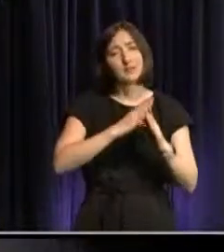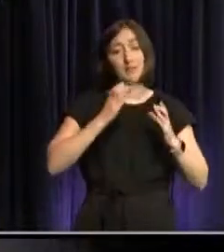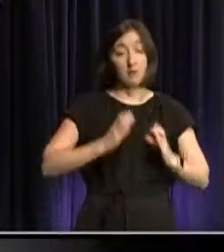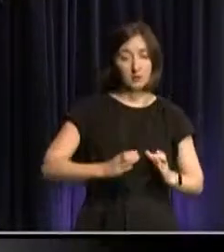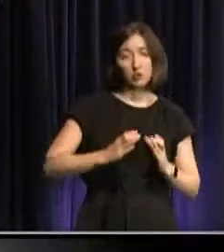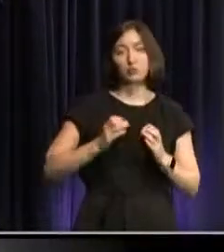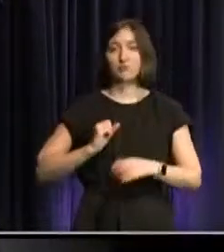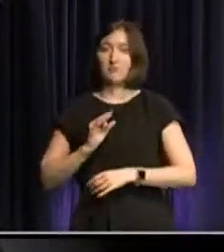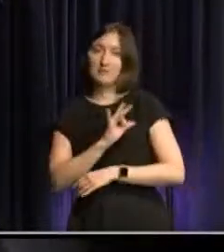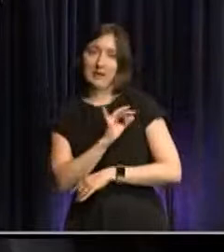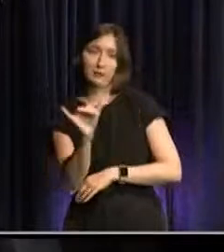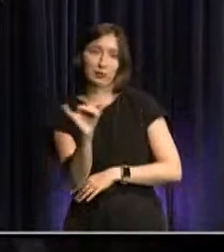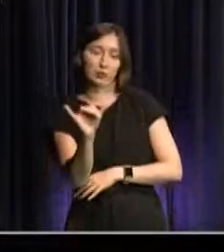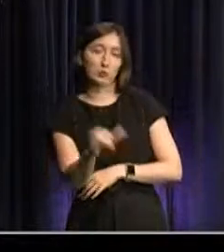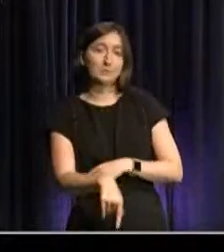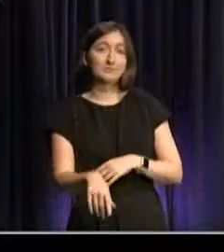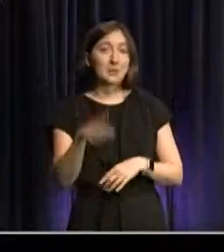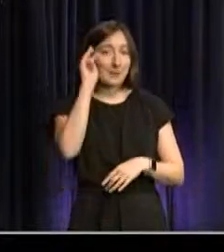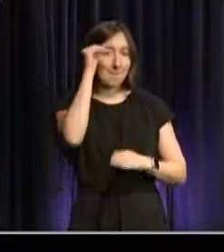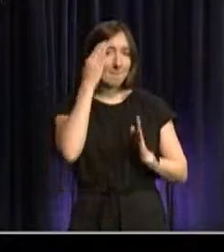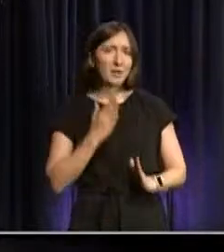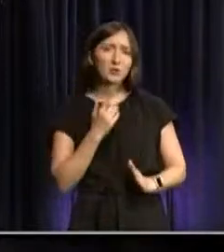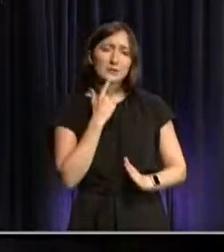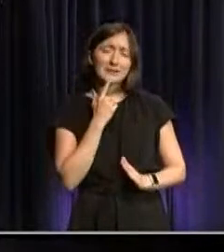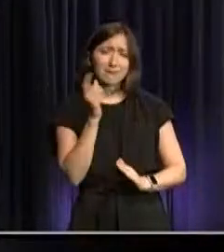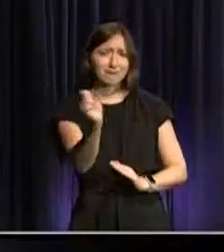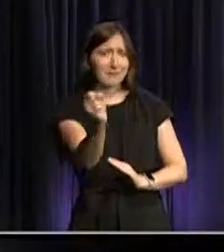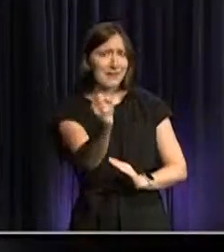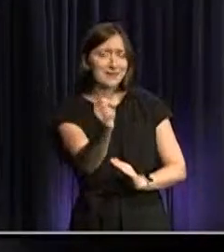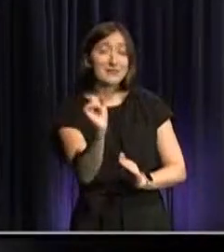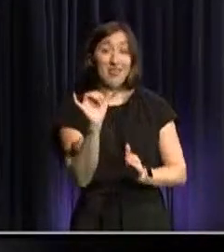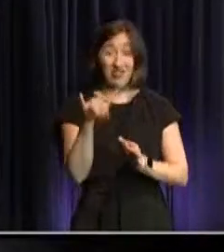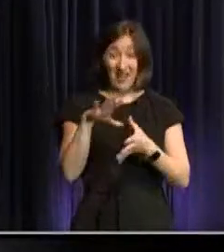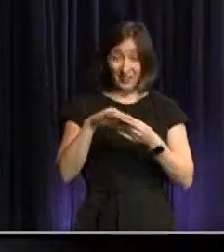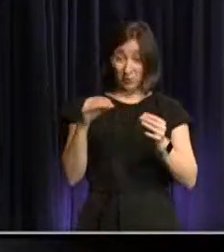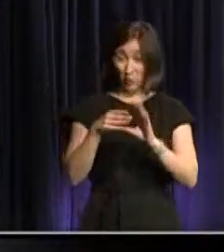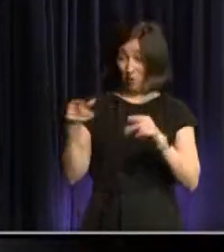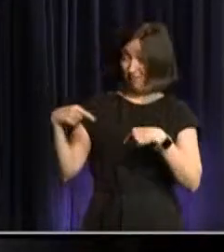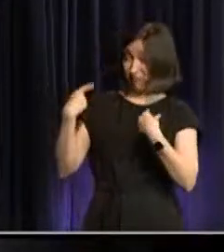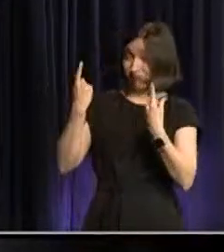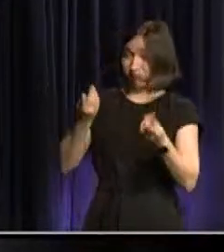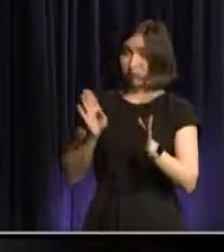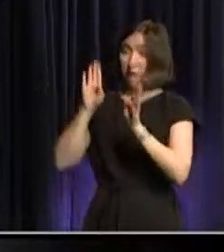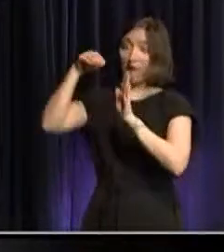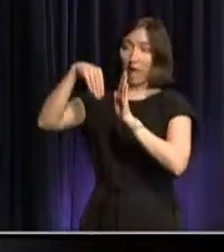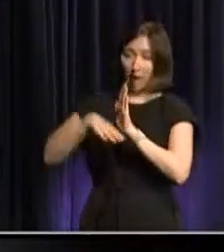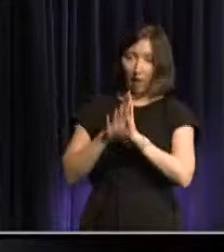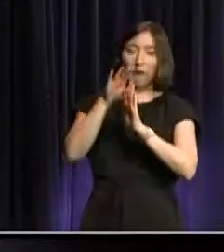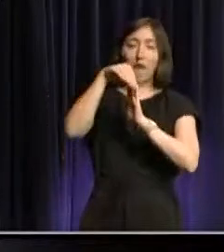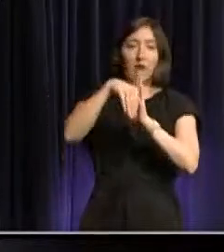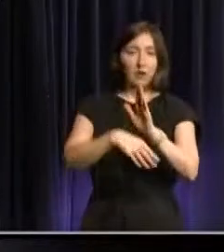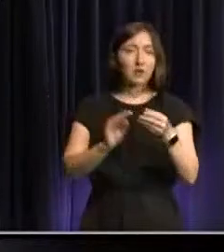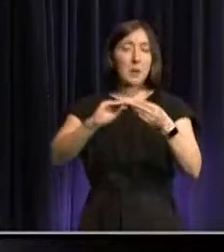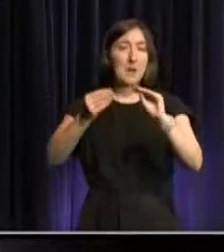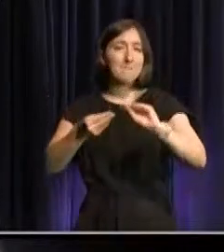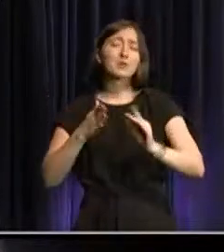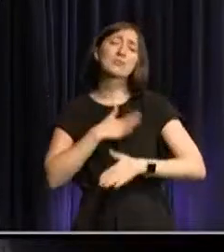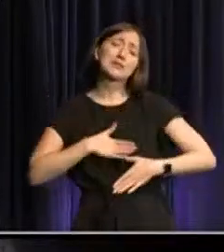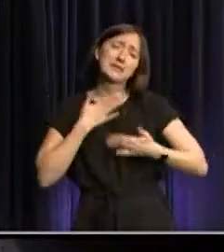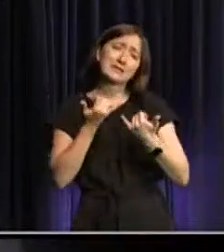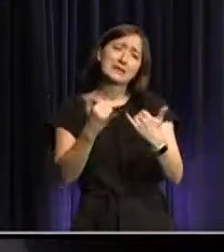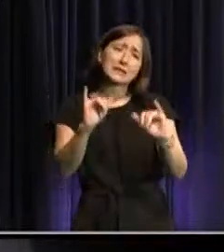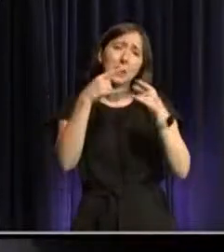And if there is a moral to that story, it is please continue to do your part. Do mask up, please, as you wait for your vaccine. And if you do want